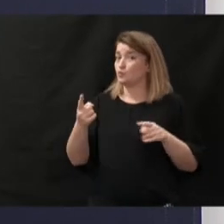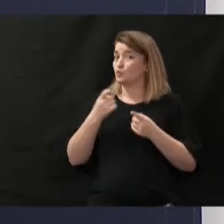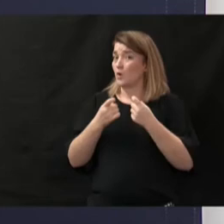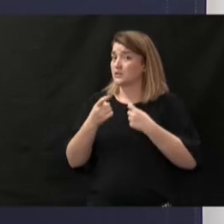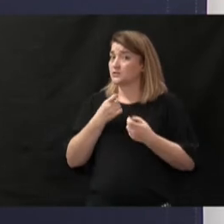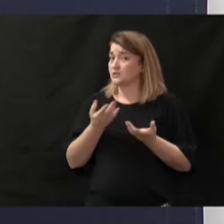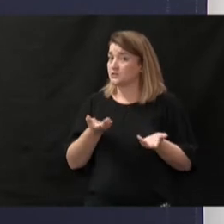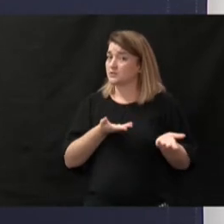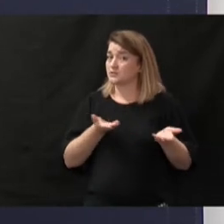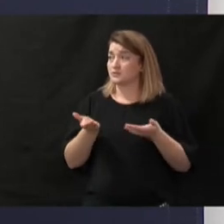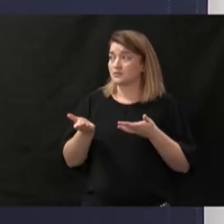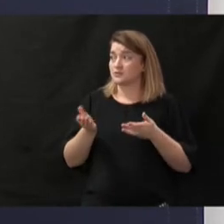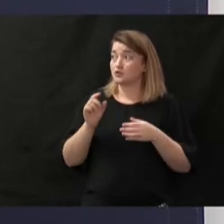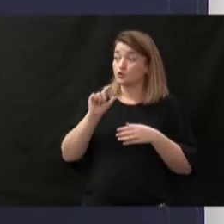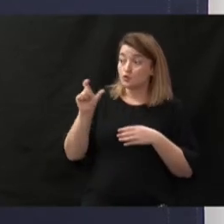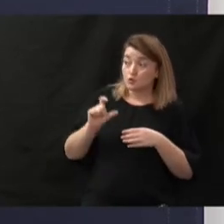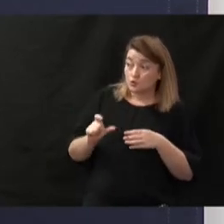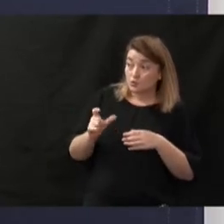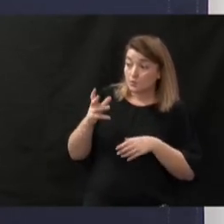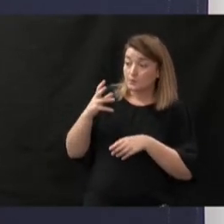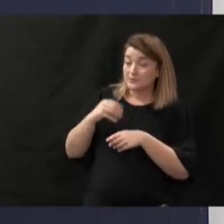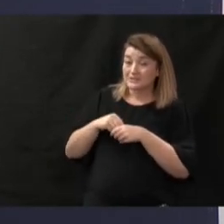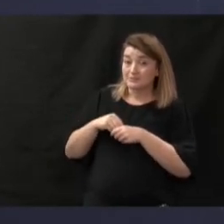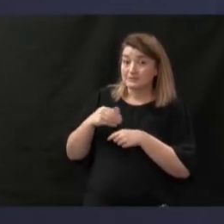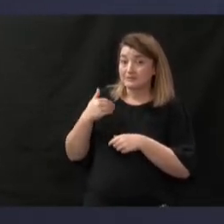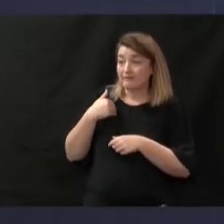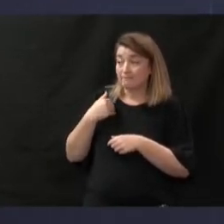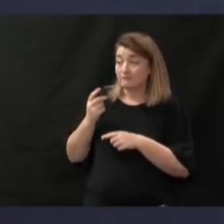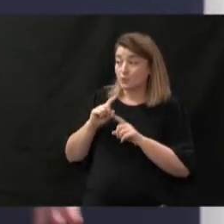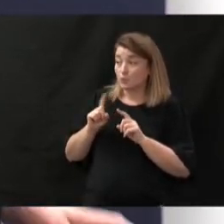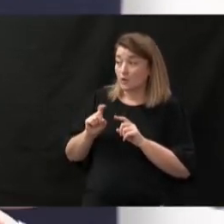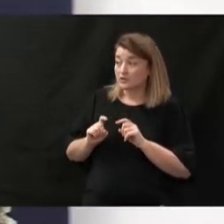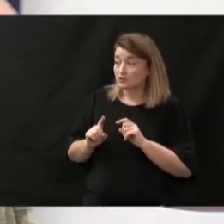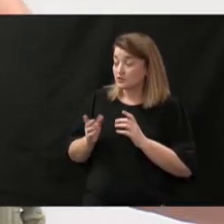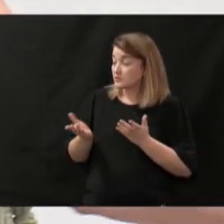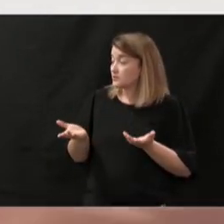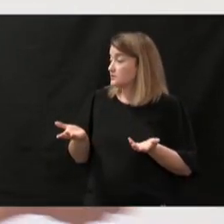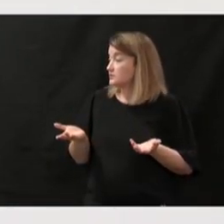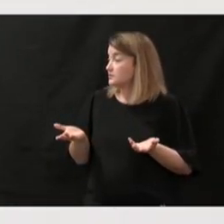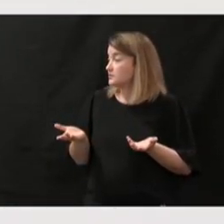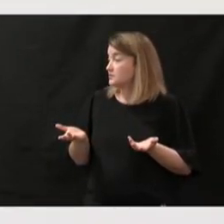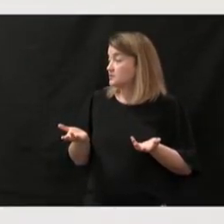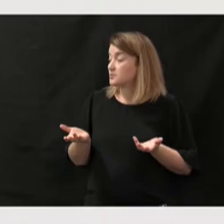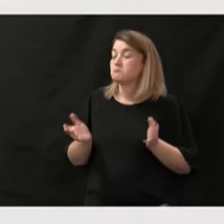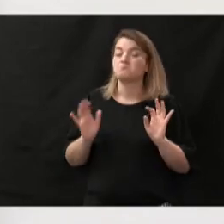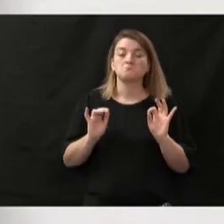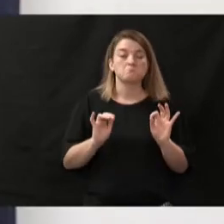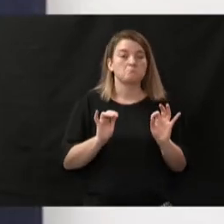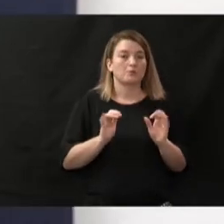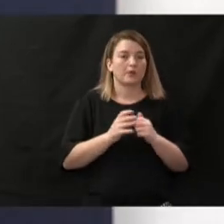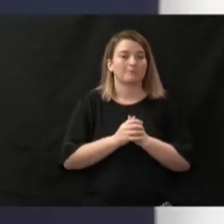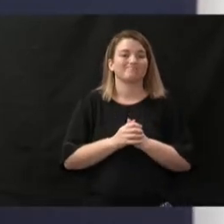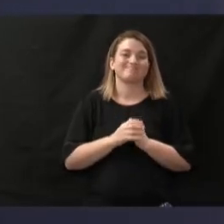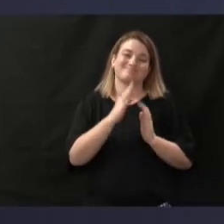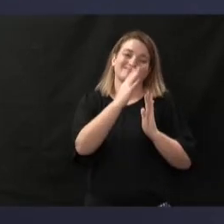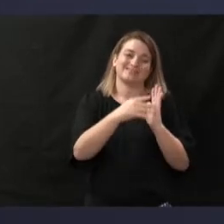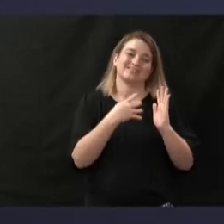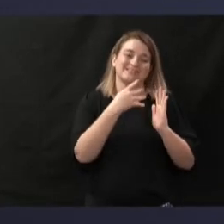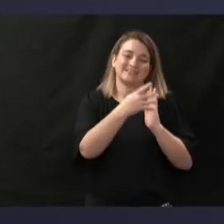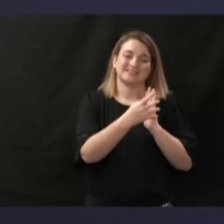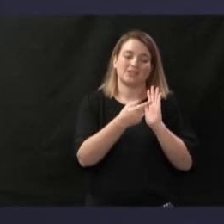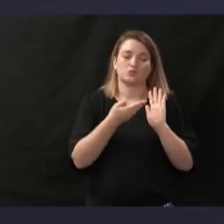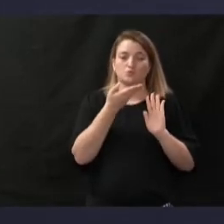Any questions from Zoom participants? Okay. All right, now back to schedule. So if you